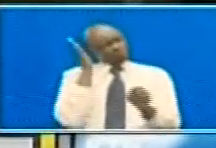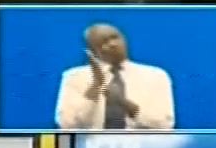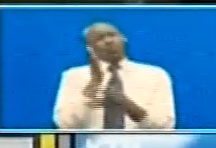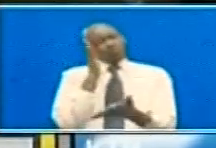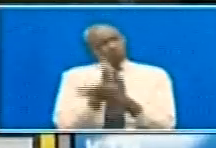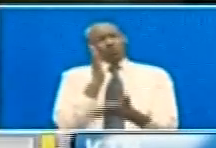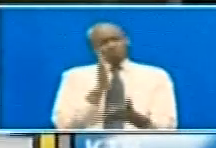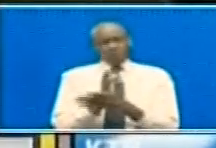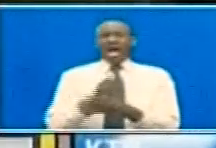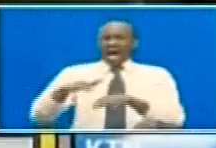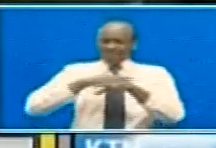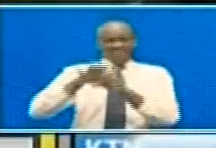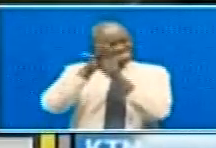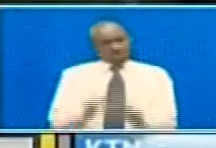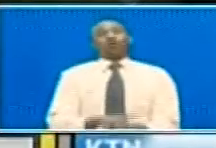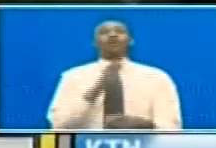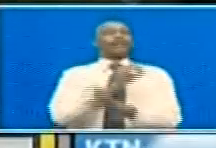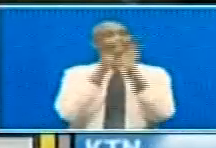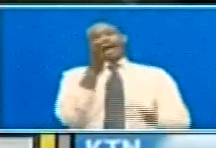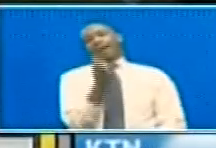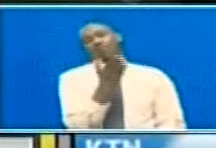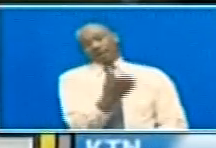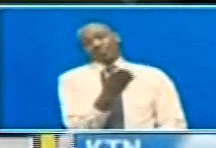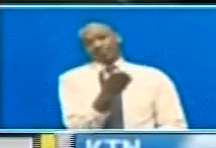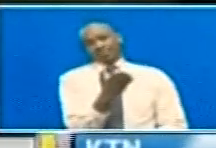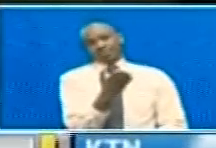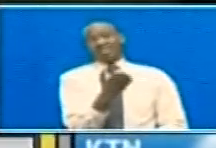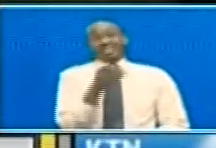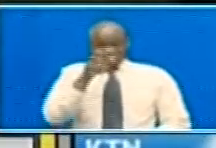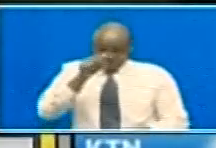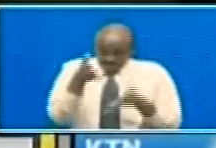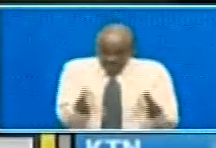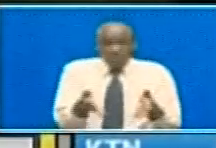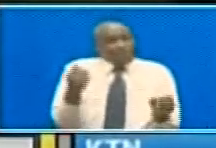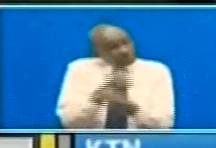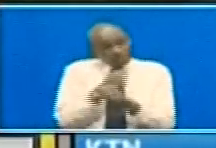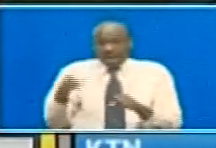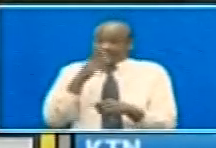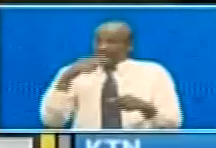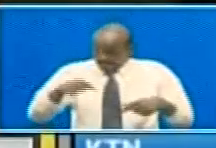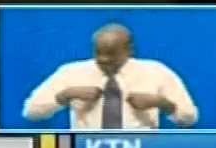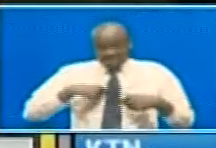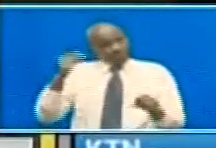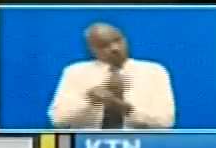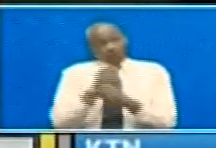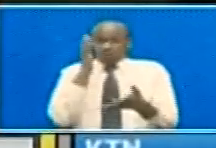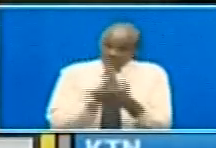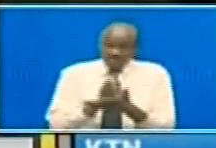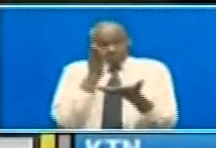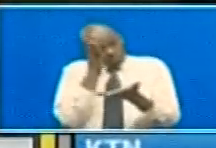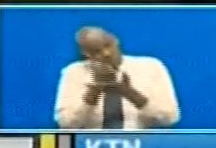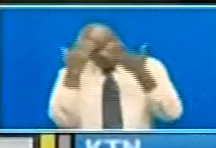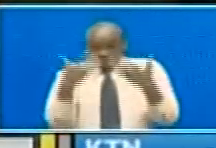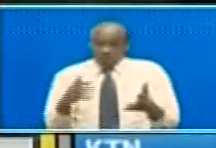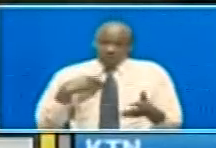mistreatment of the Africans was indeed happening. Remember, as at this point, we cannot confirm as to whether this is true, but we are